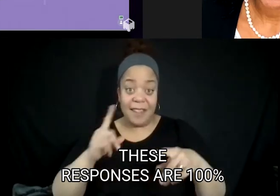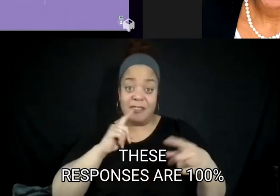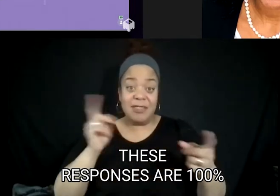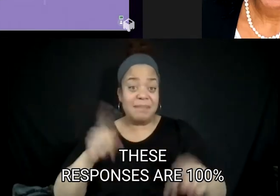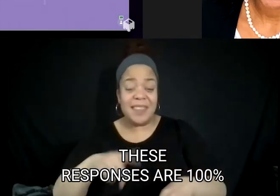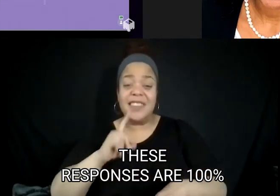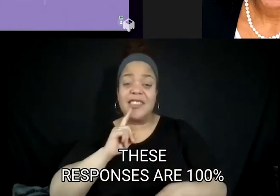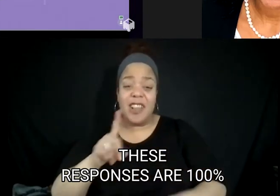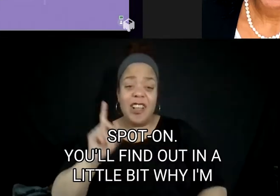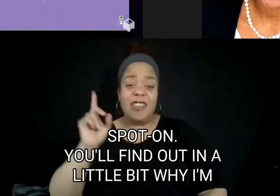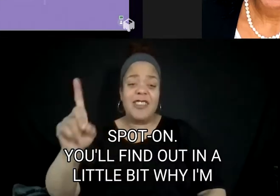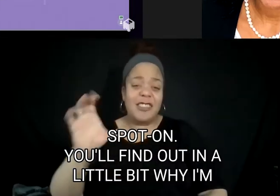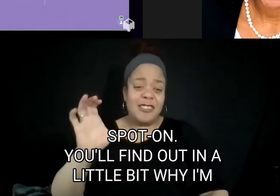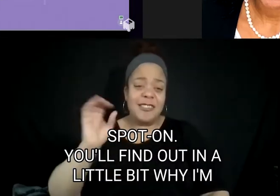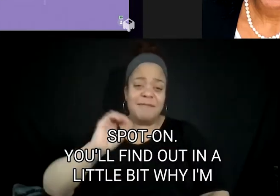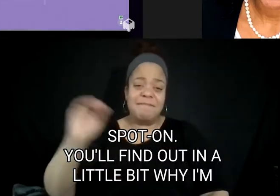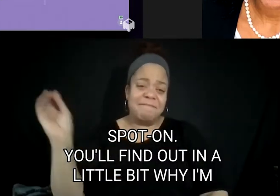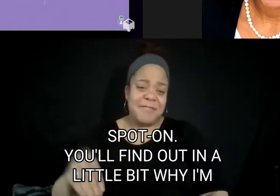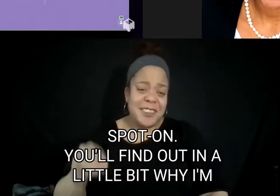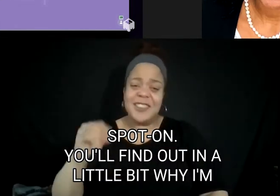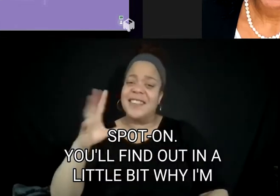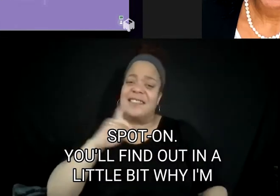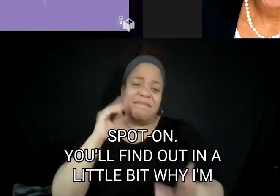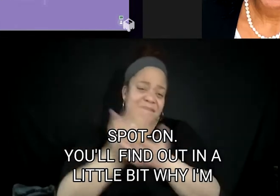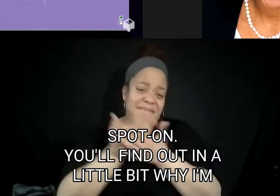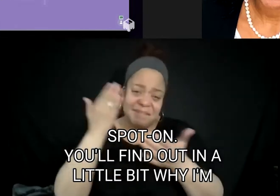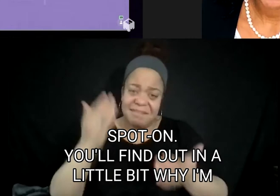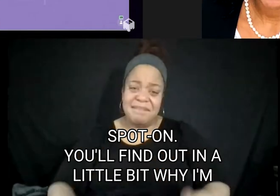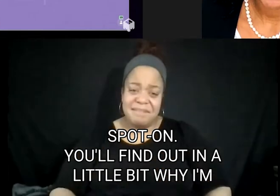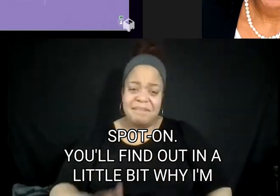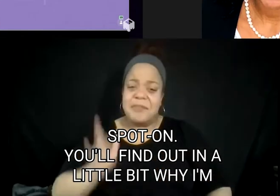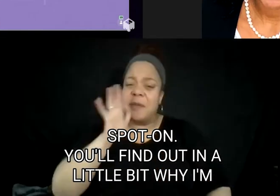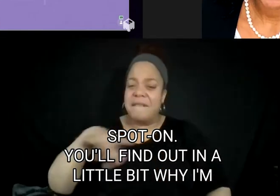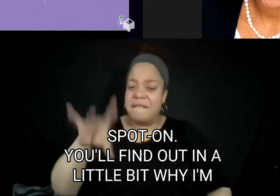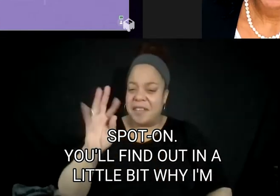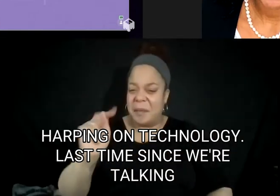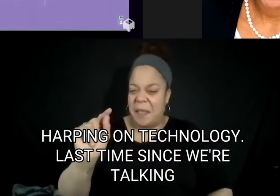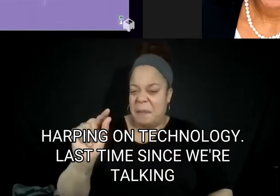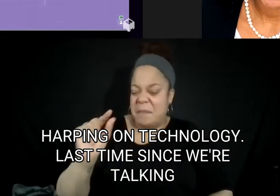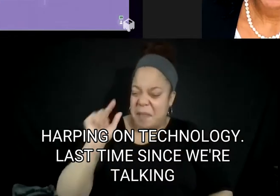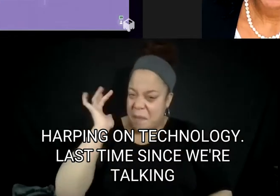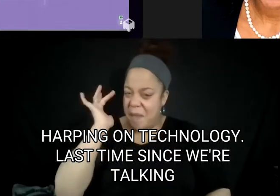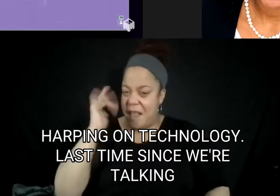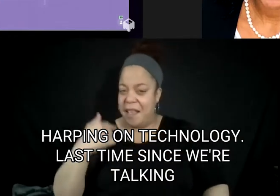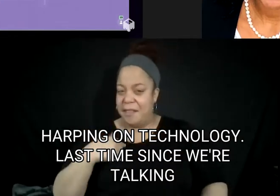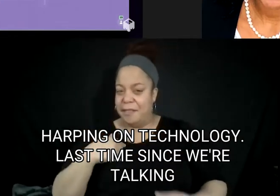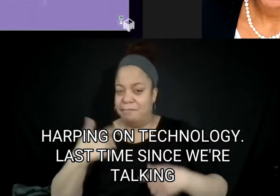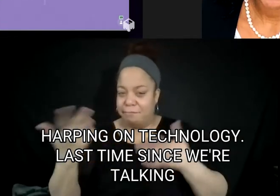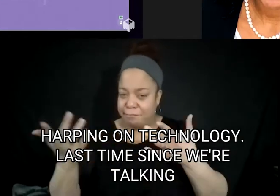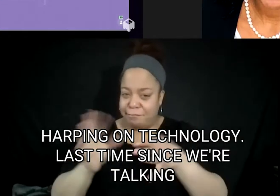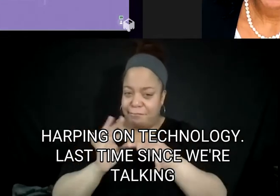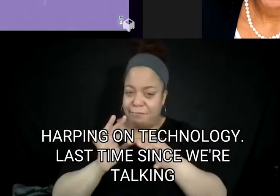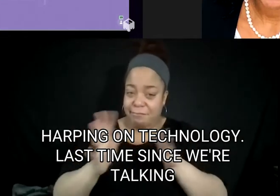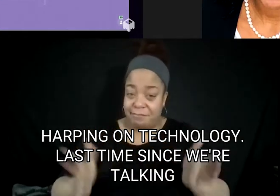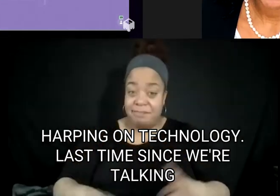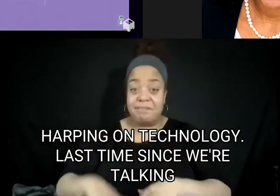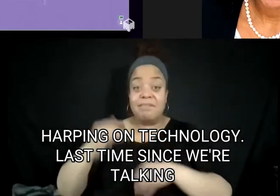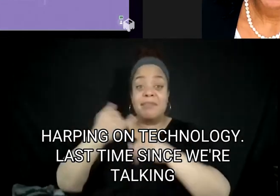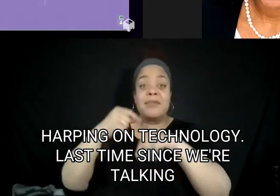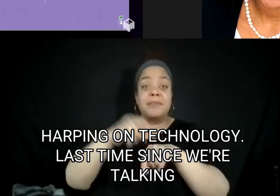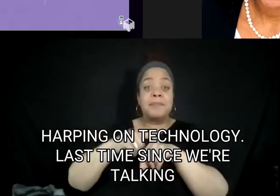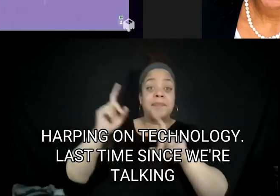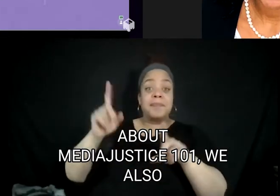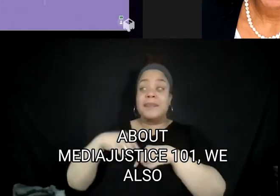technology. Last time, since we're talking about Media Justice 101, we also defined media, and we